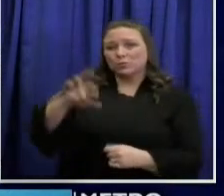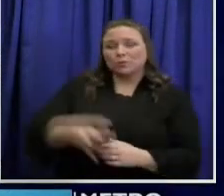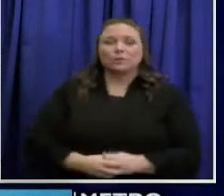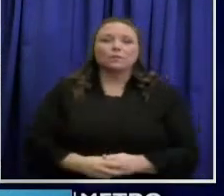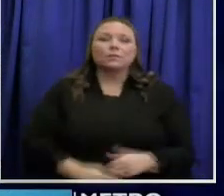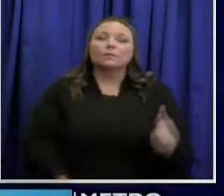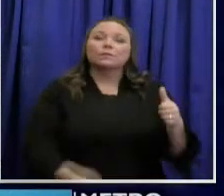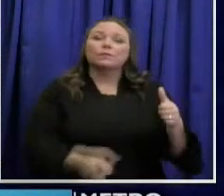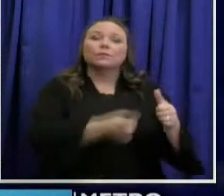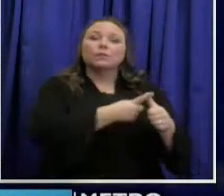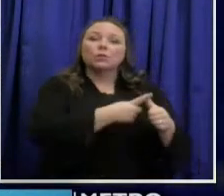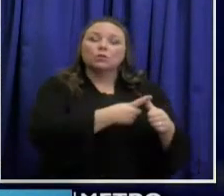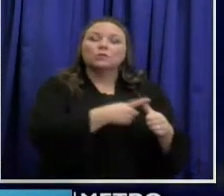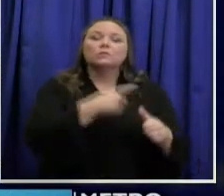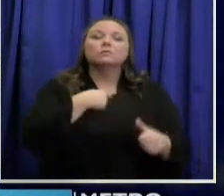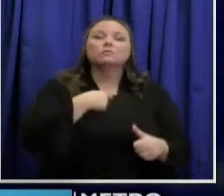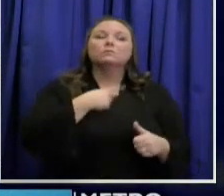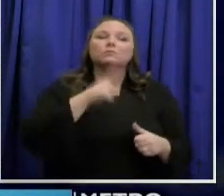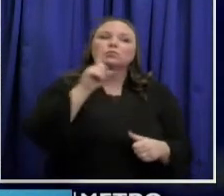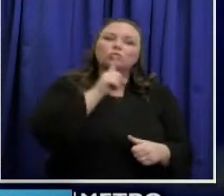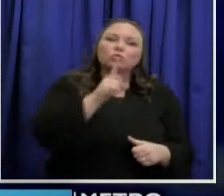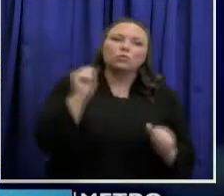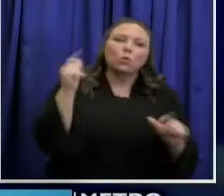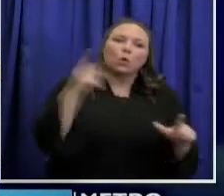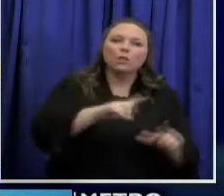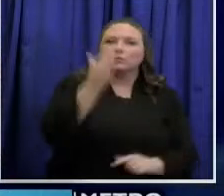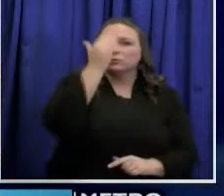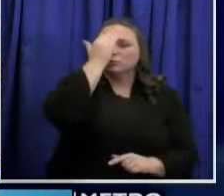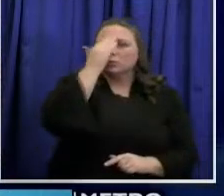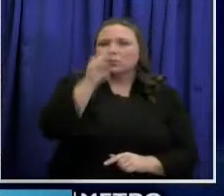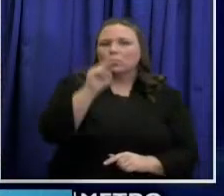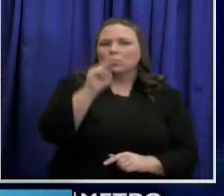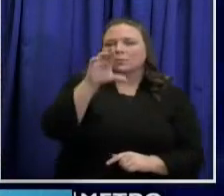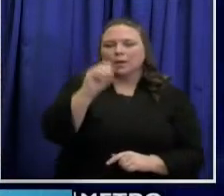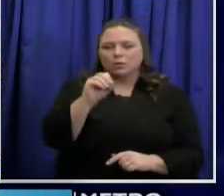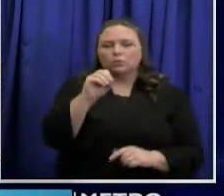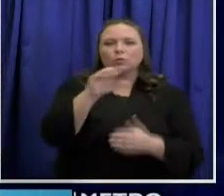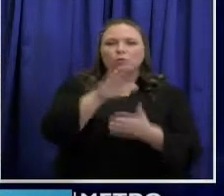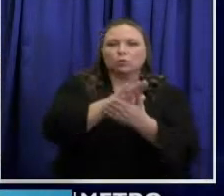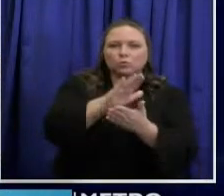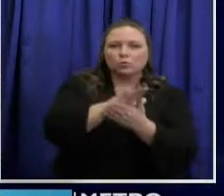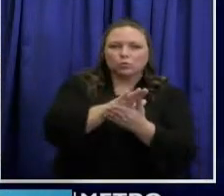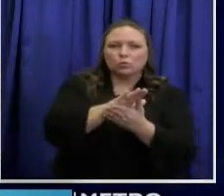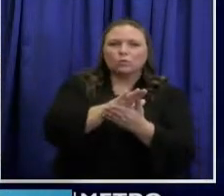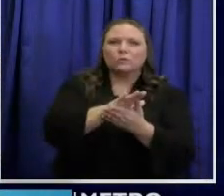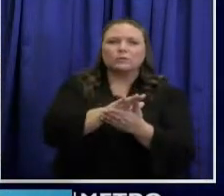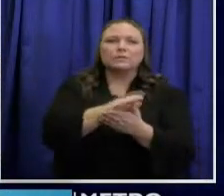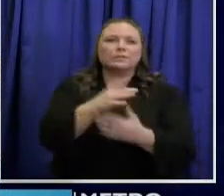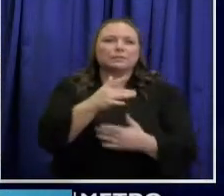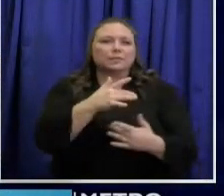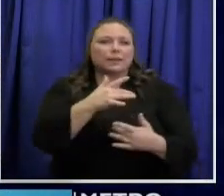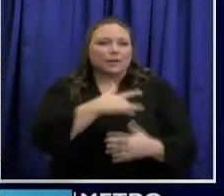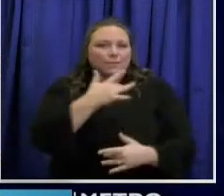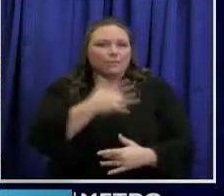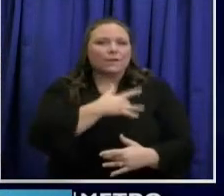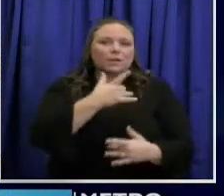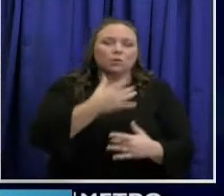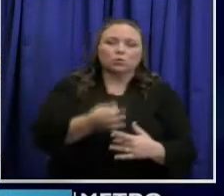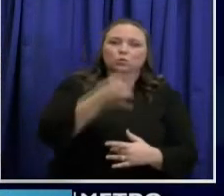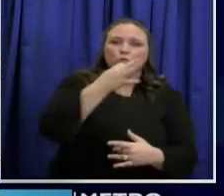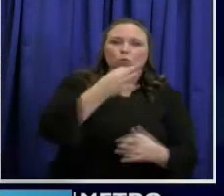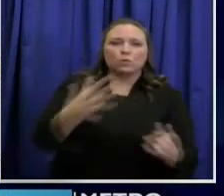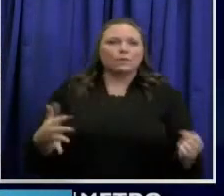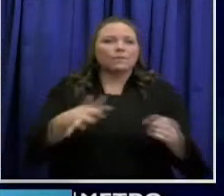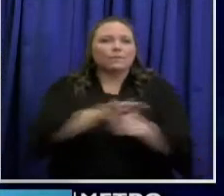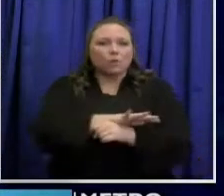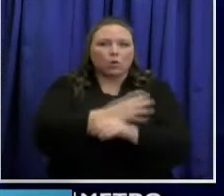First, I'm sure everyone's aware that Metro schools have telegraphed a strong likelihood they will go back to full virtual instruction